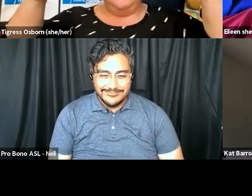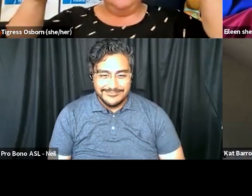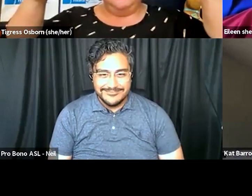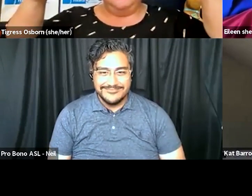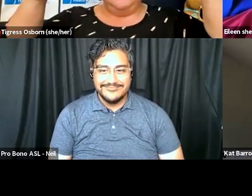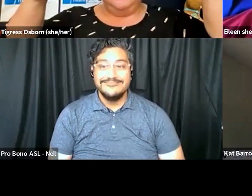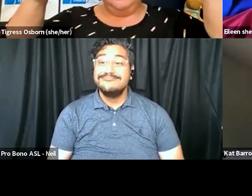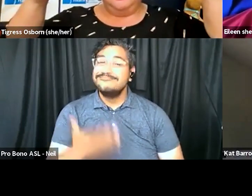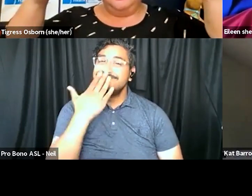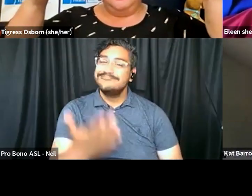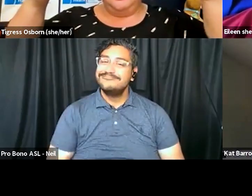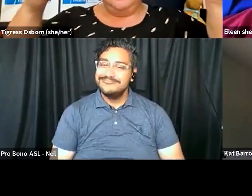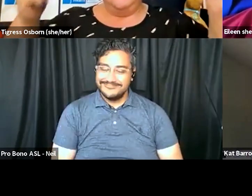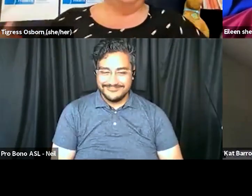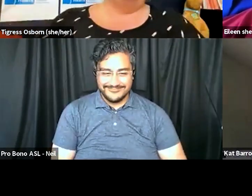Thank you.